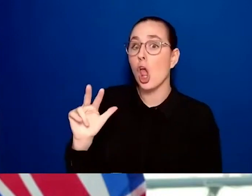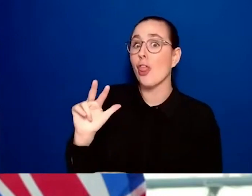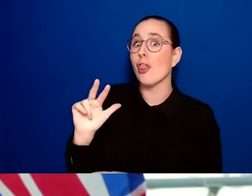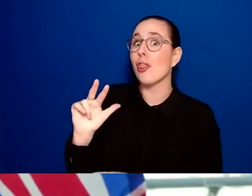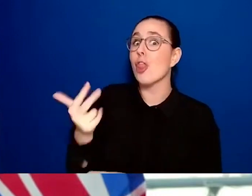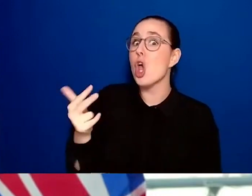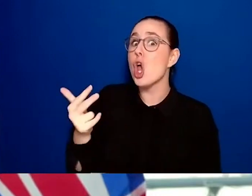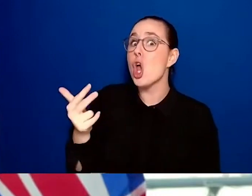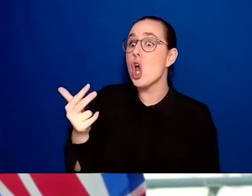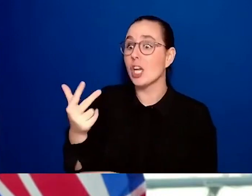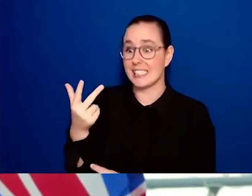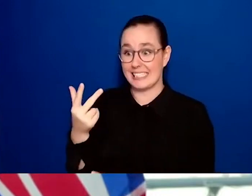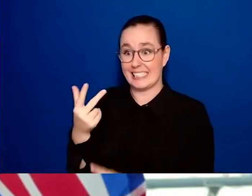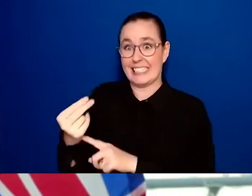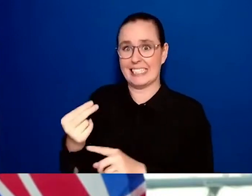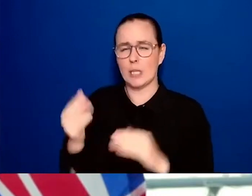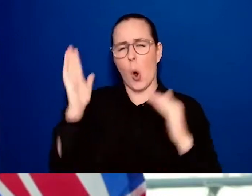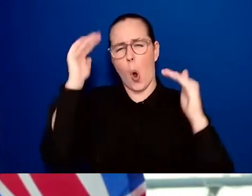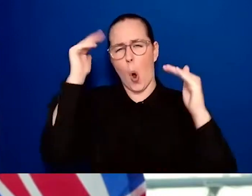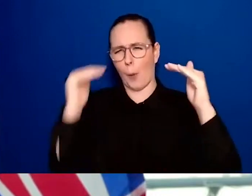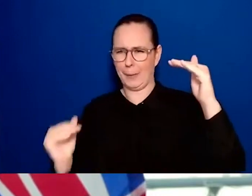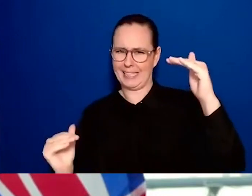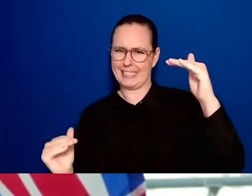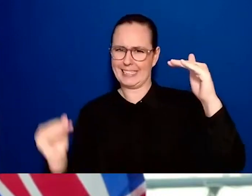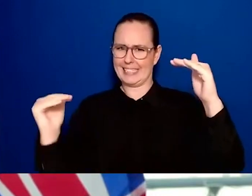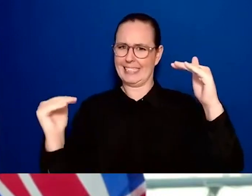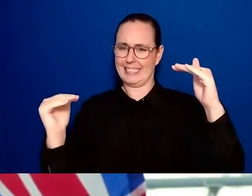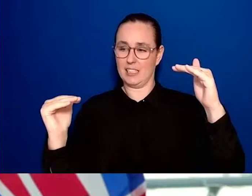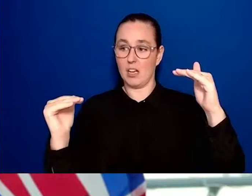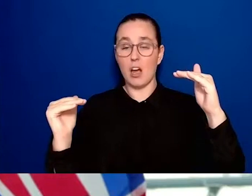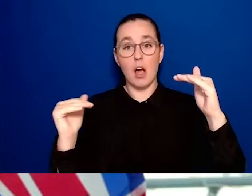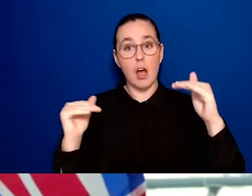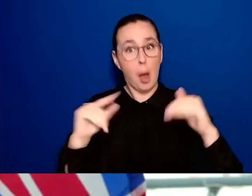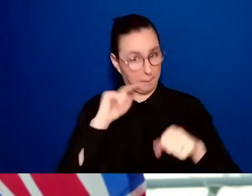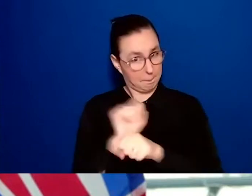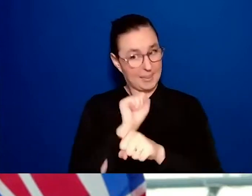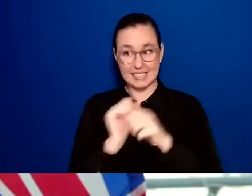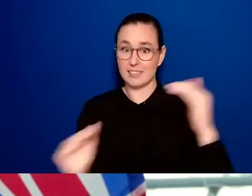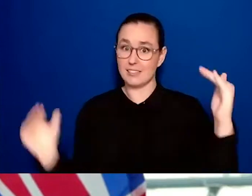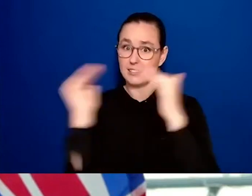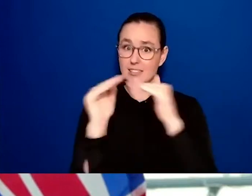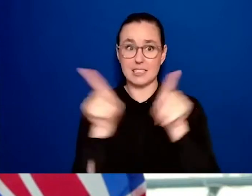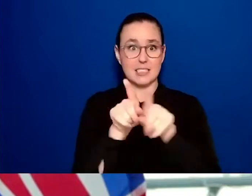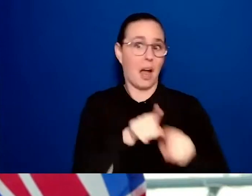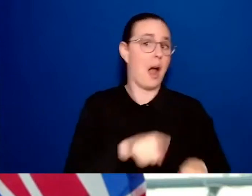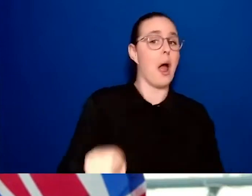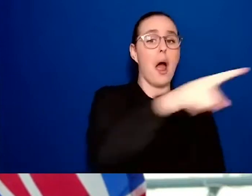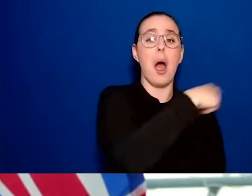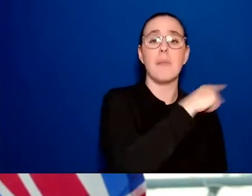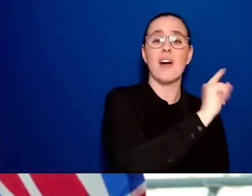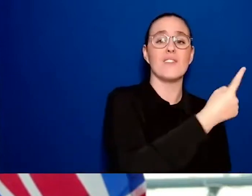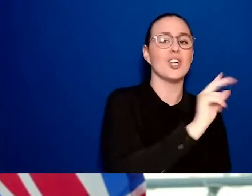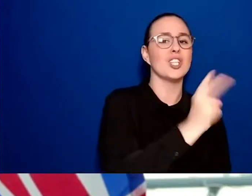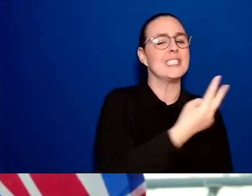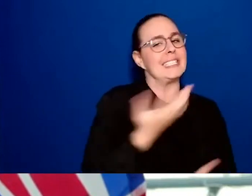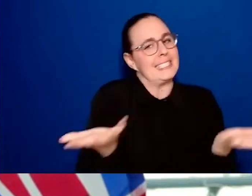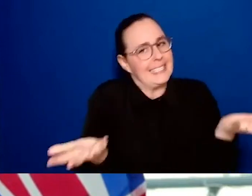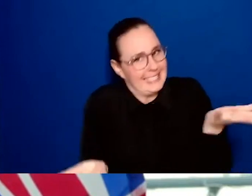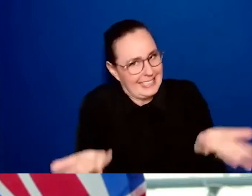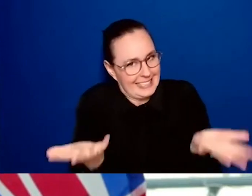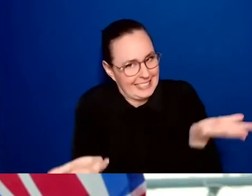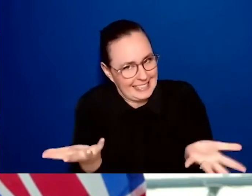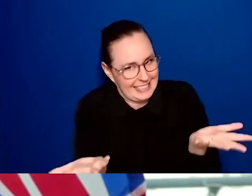even though you have 3 doses of vaccine, it is still important for people who have severe immune